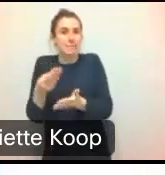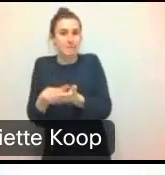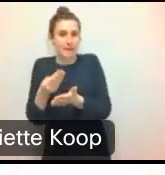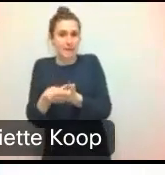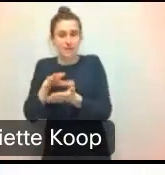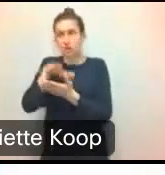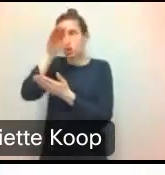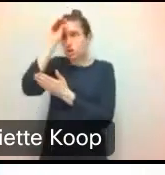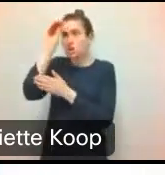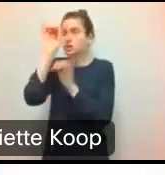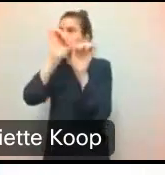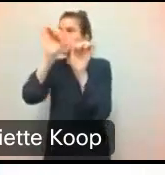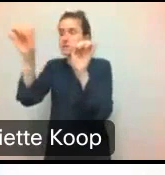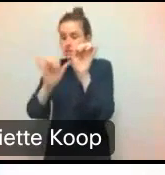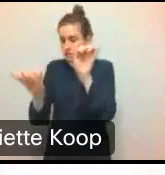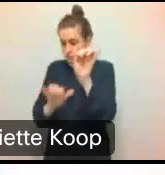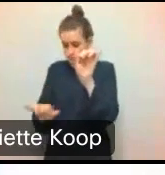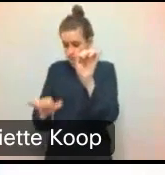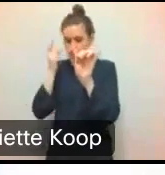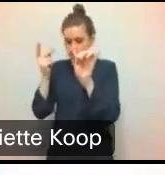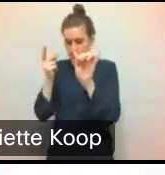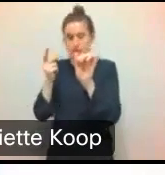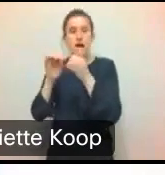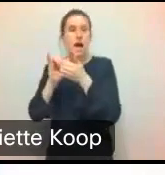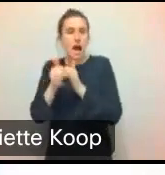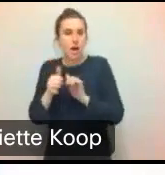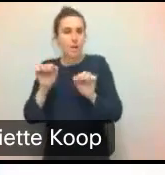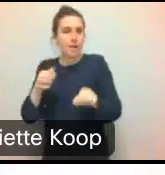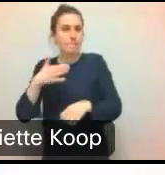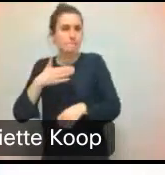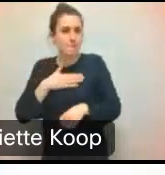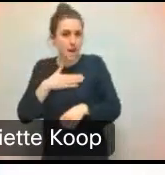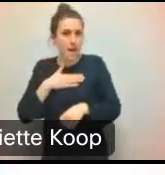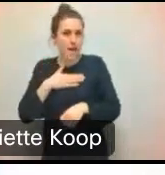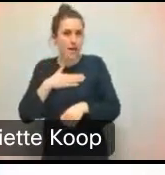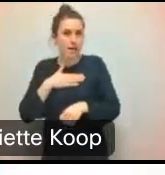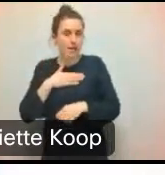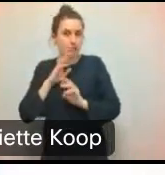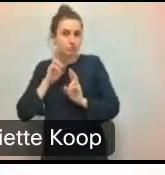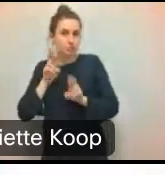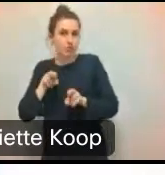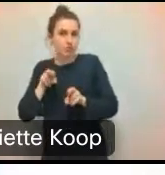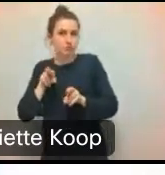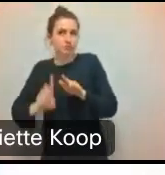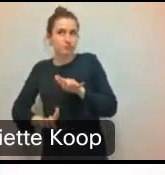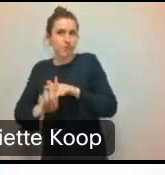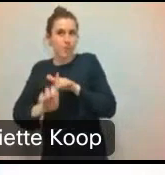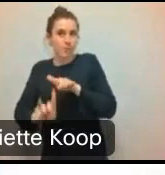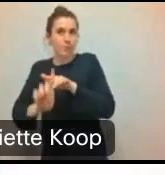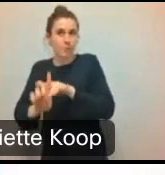to make sure that their results go further and further up the rankings in Google so